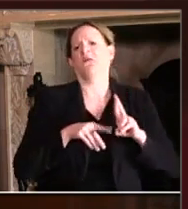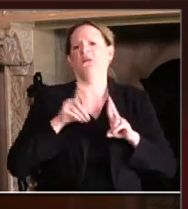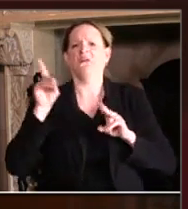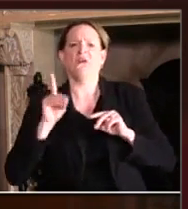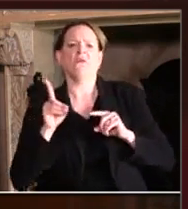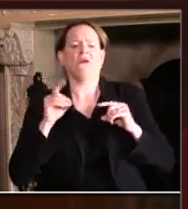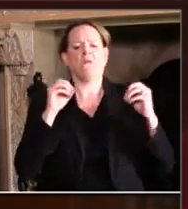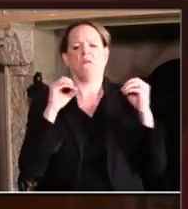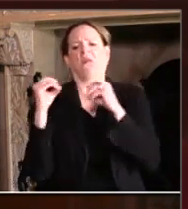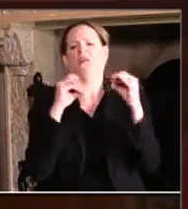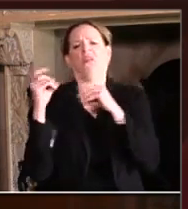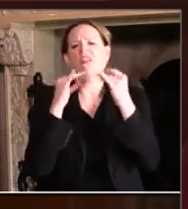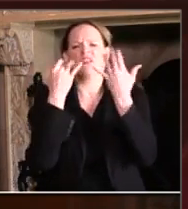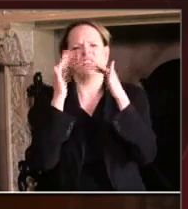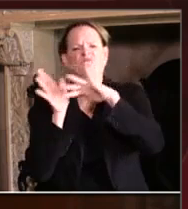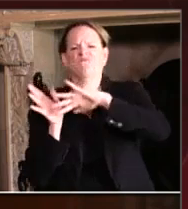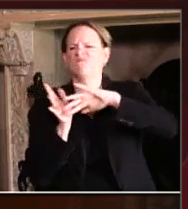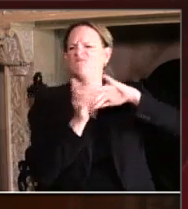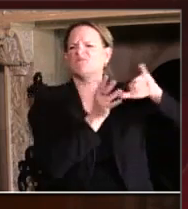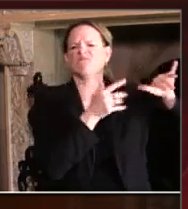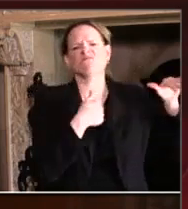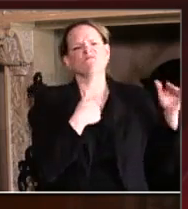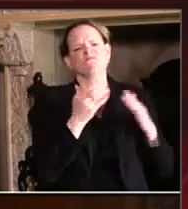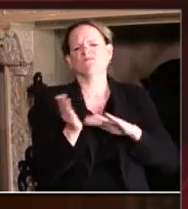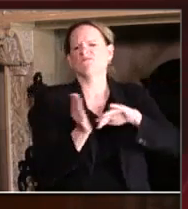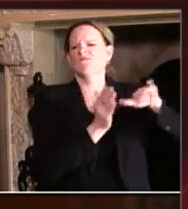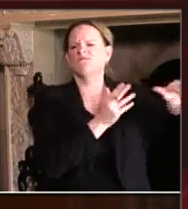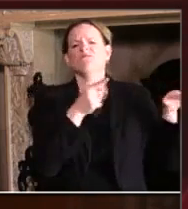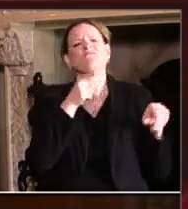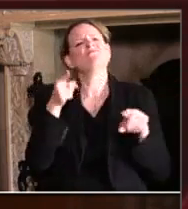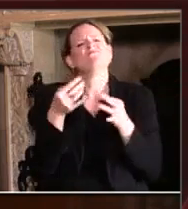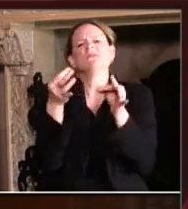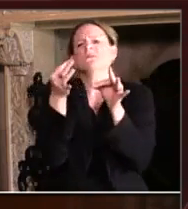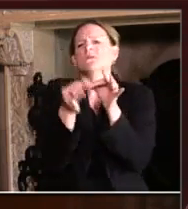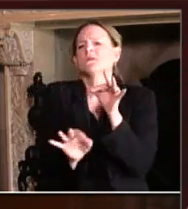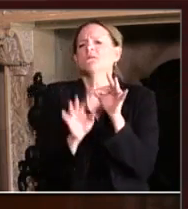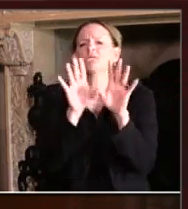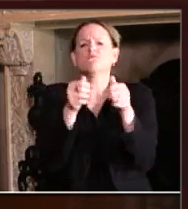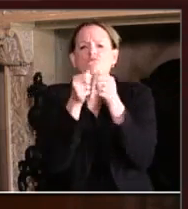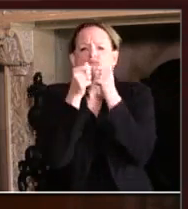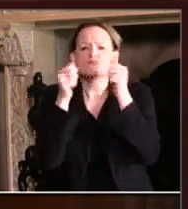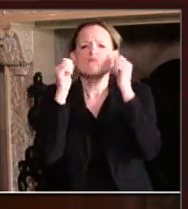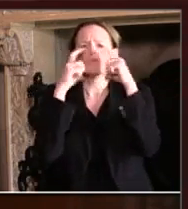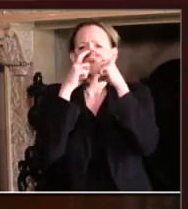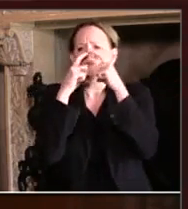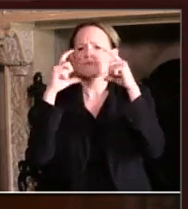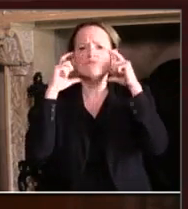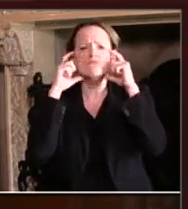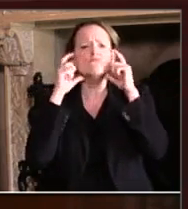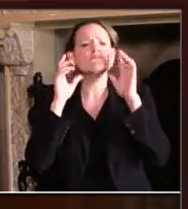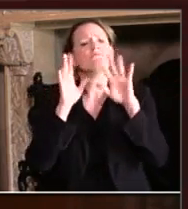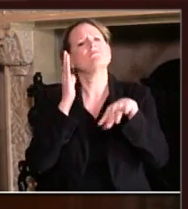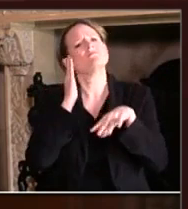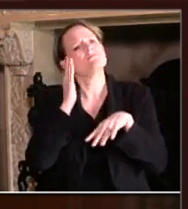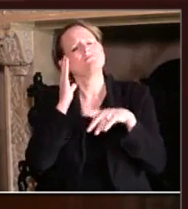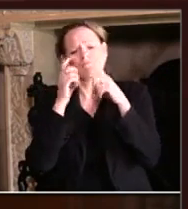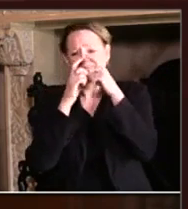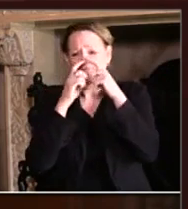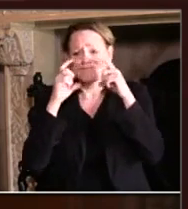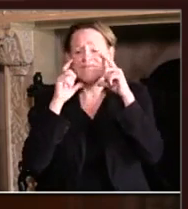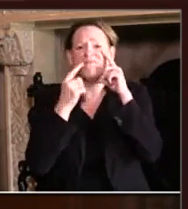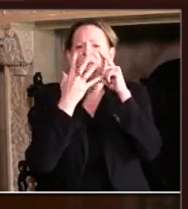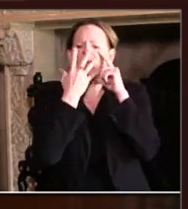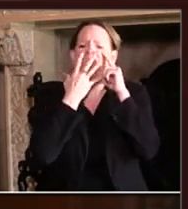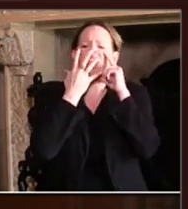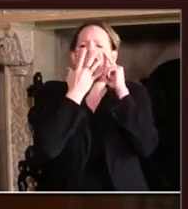not hard to do. Masks can sometimes get a little warm and or feel a bit awkward, but wearing one in public is